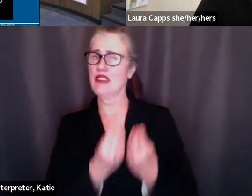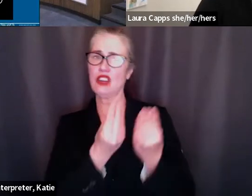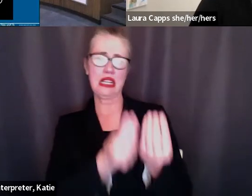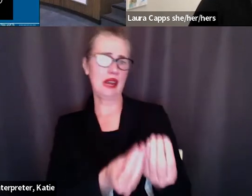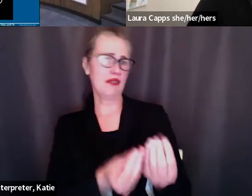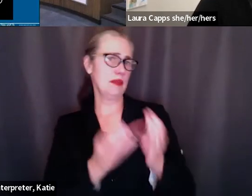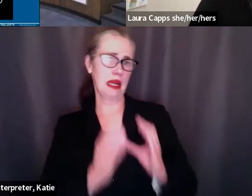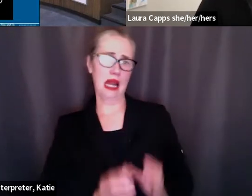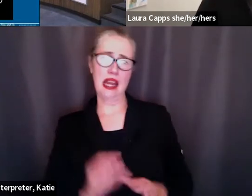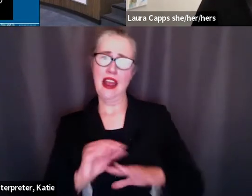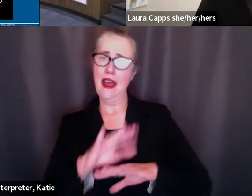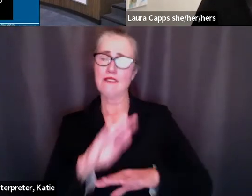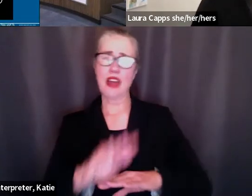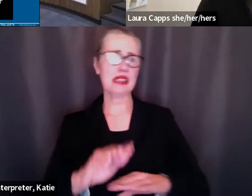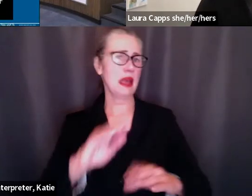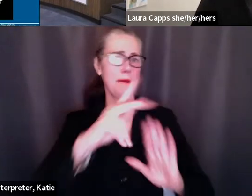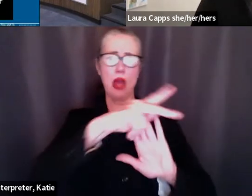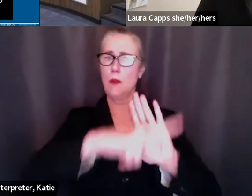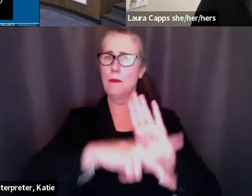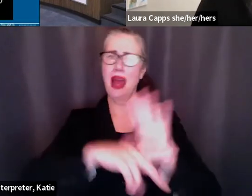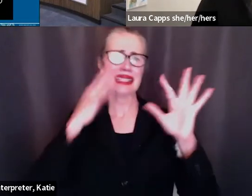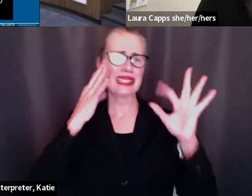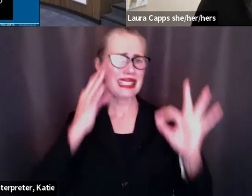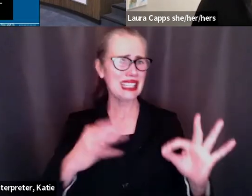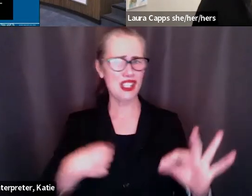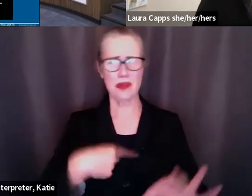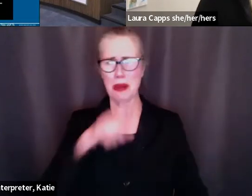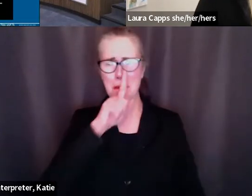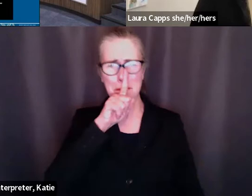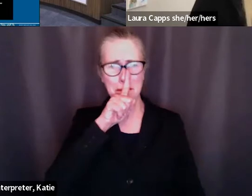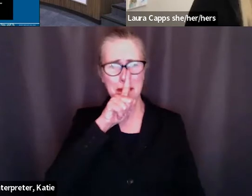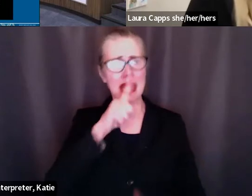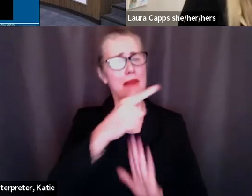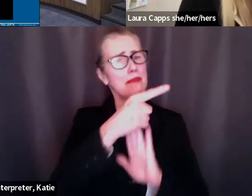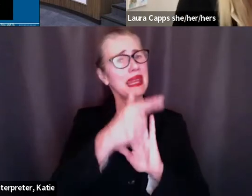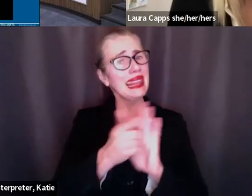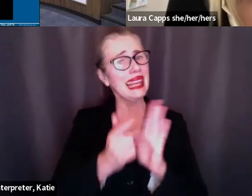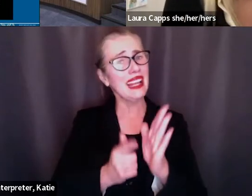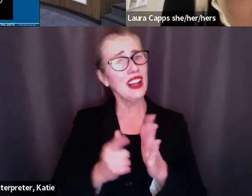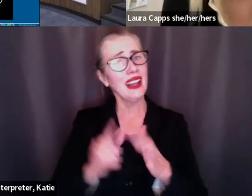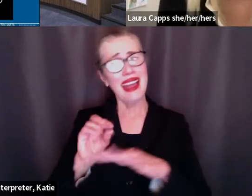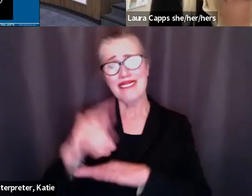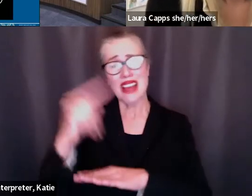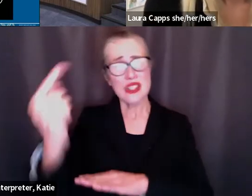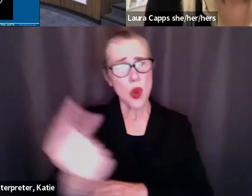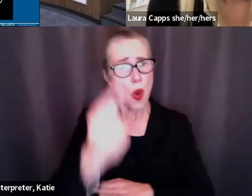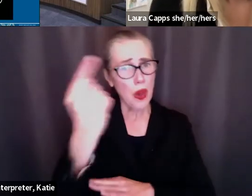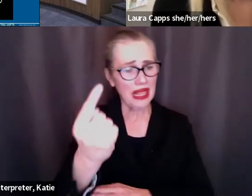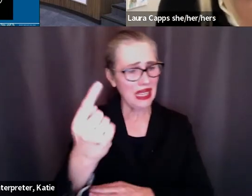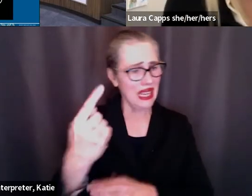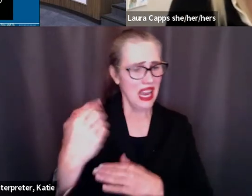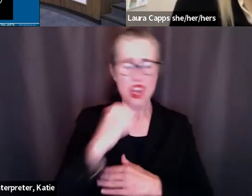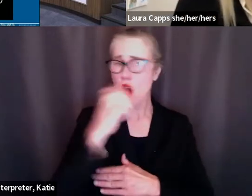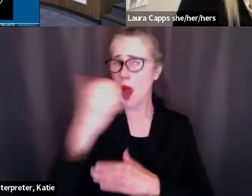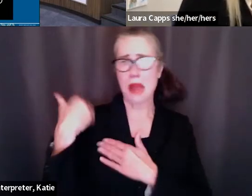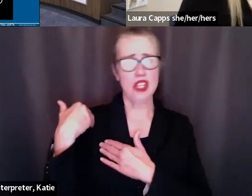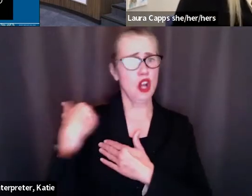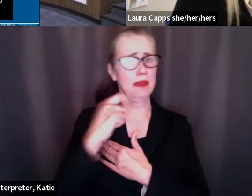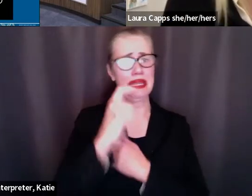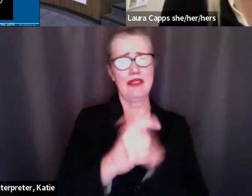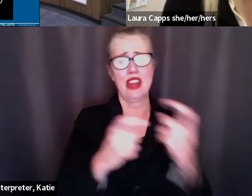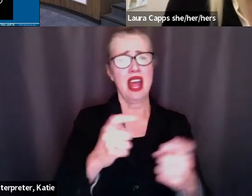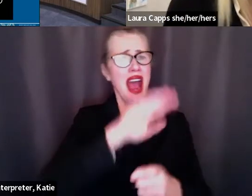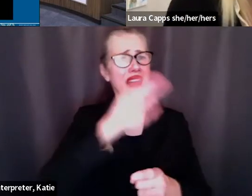advice about the merits of a policy decision i provide legal advice it's not my job to do anything else not only have i never